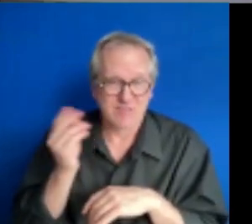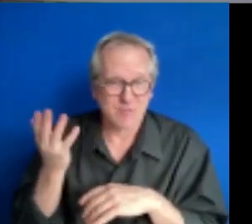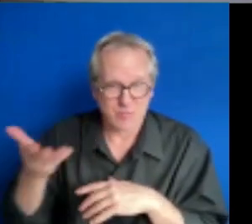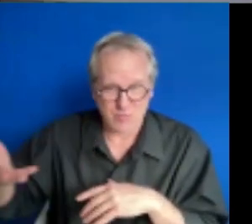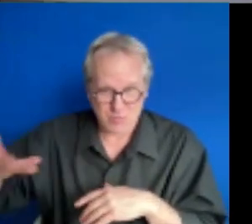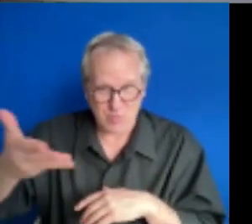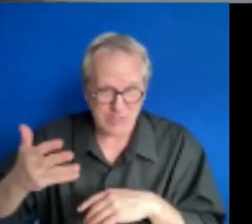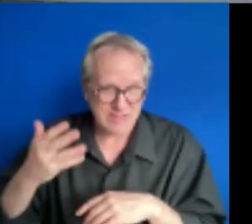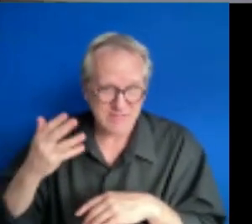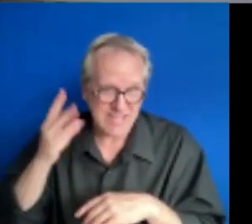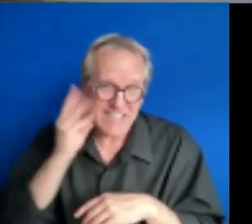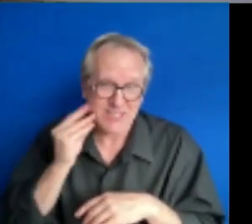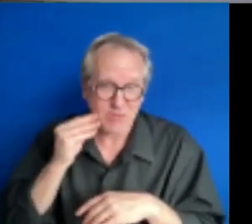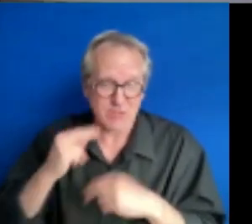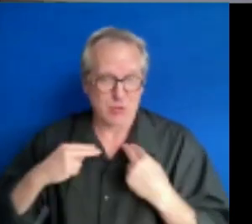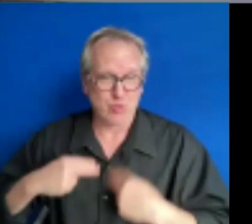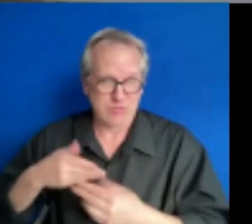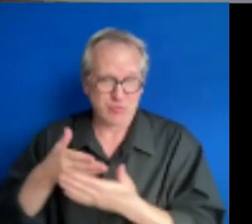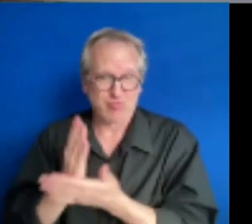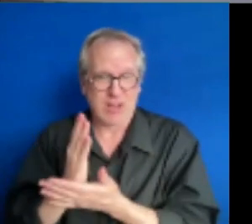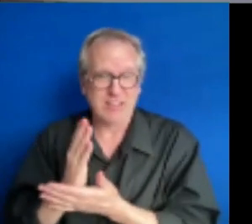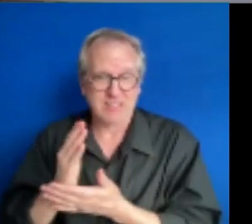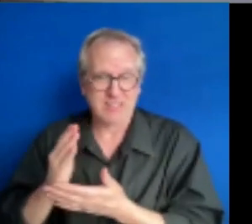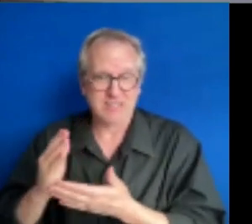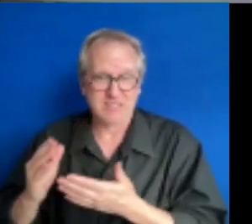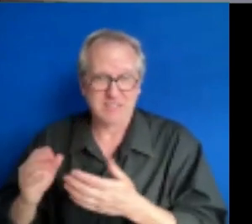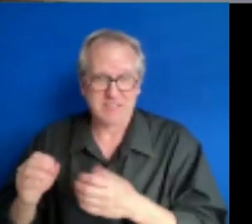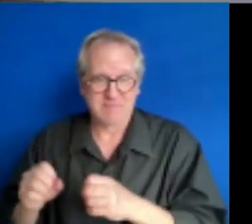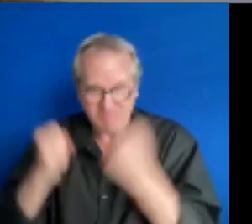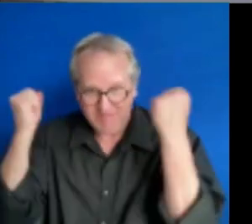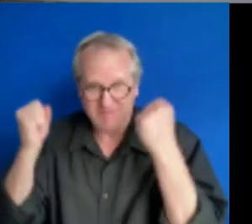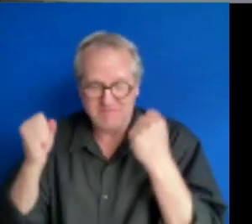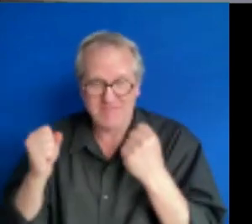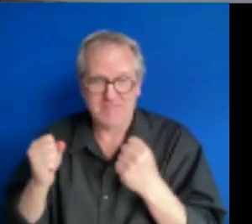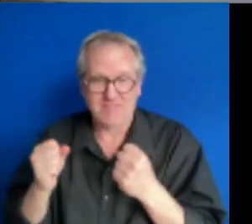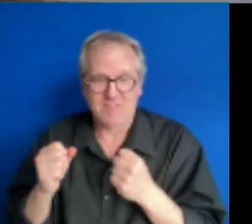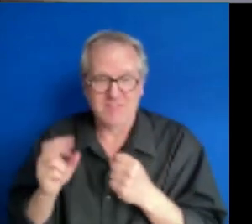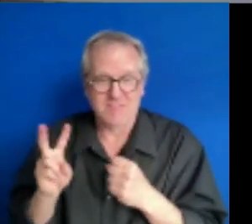have experienced human rights violations